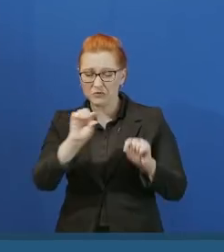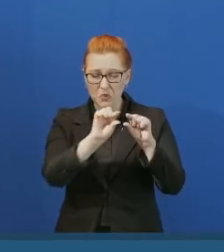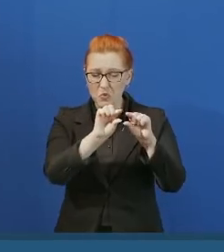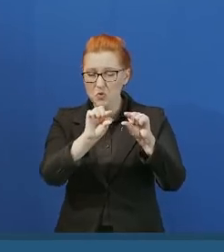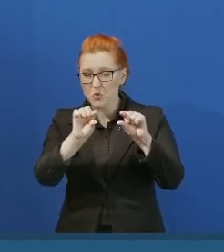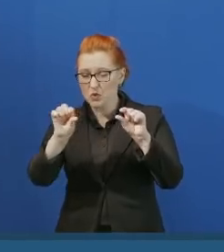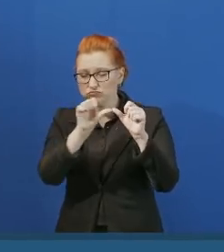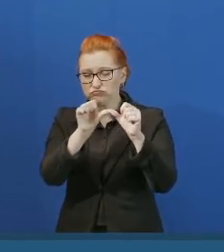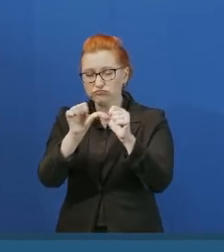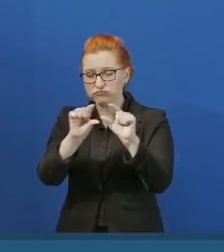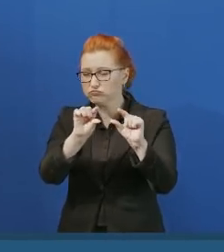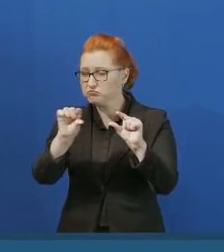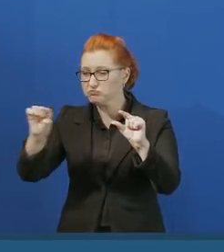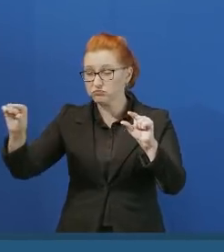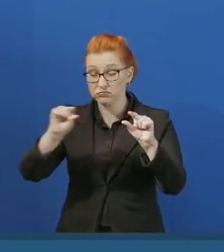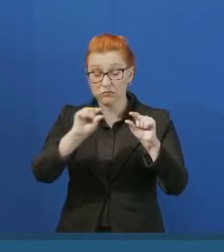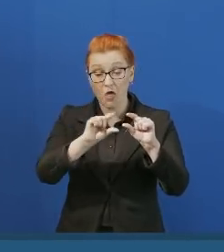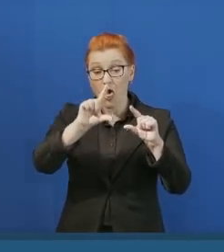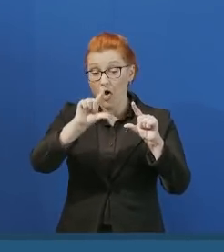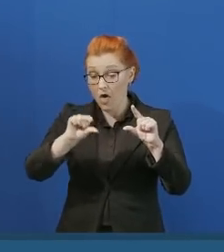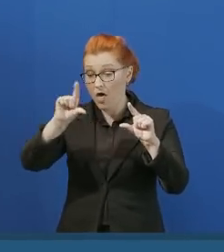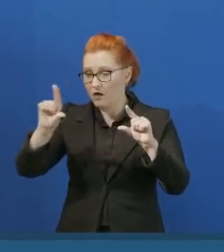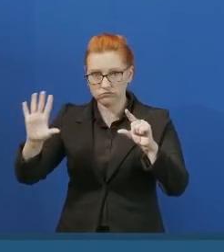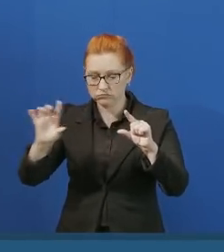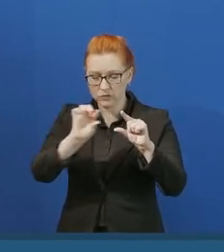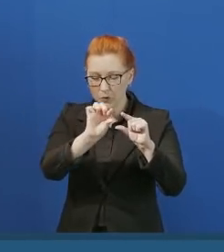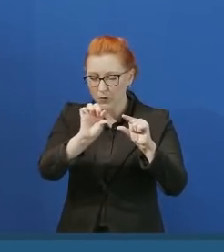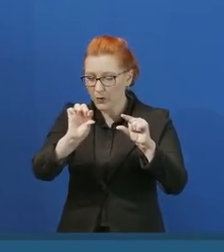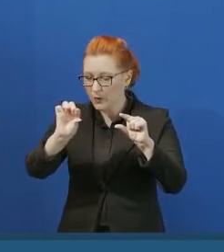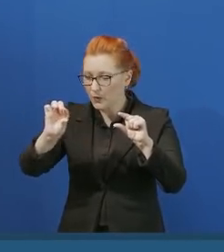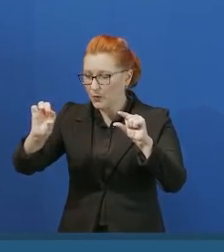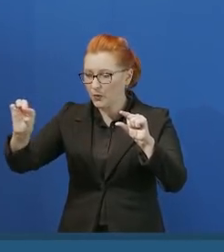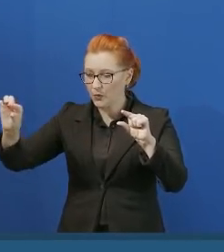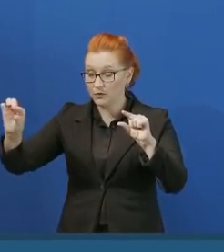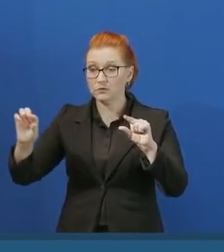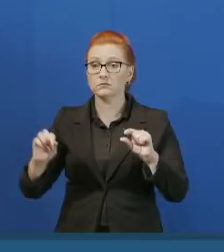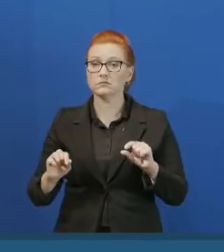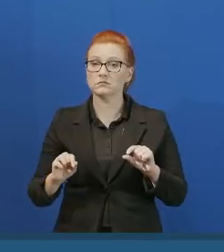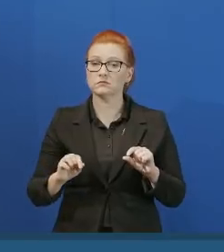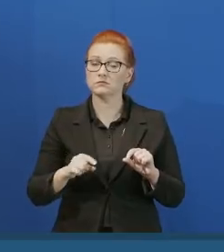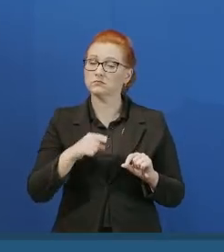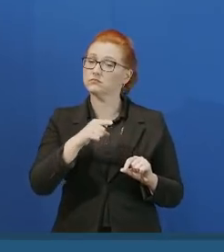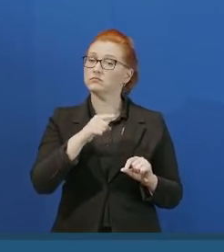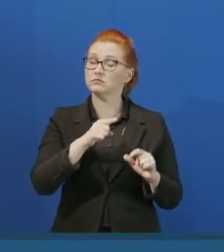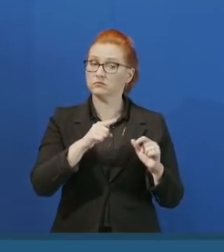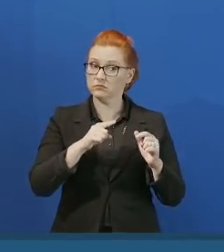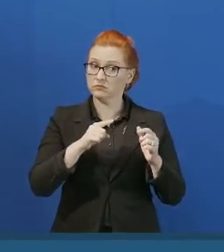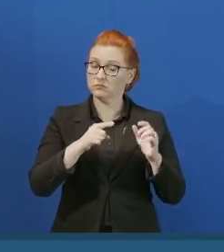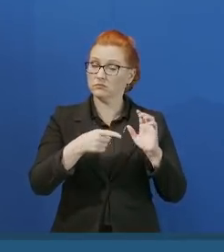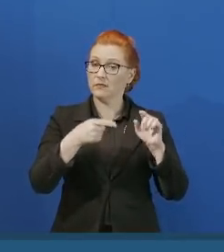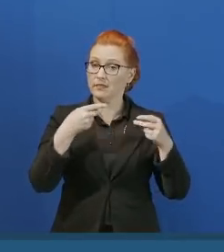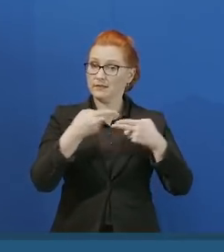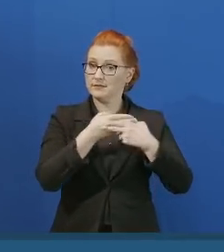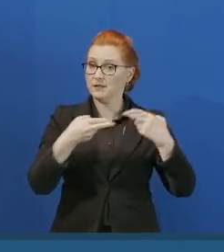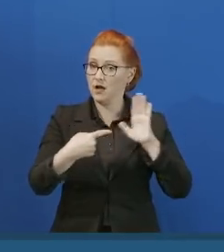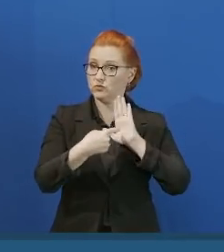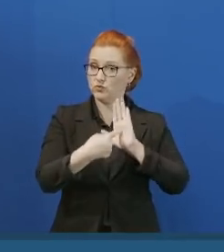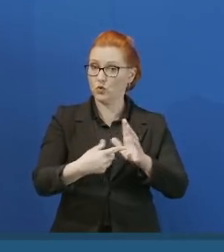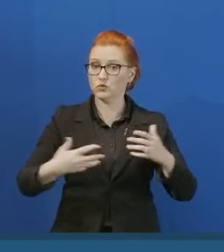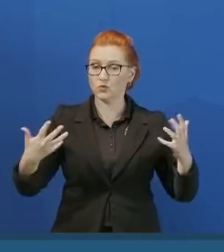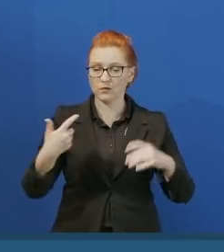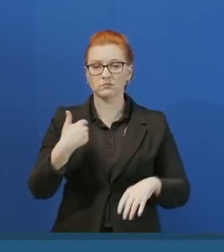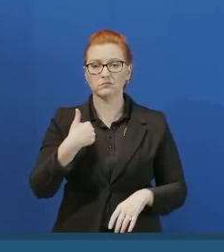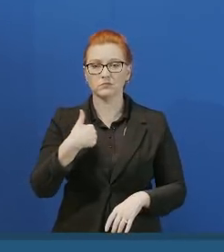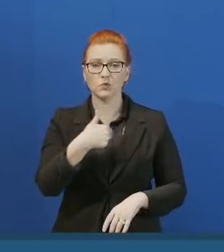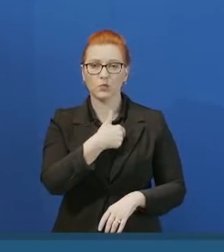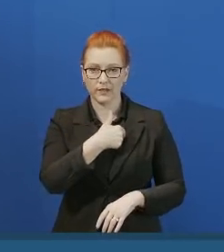consistent. If there's a takeaway from this slide, it's that we have capacity today in our hospital system